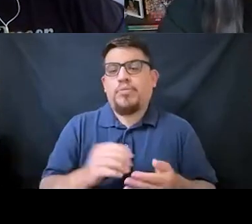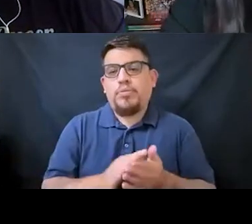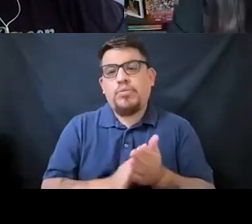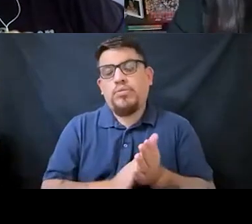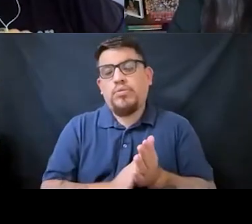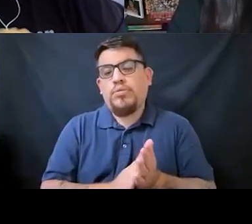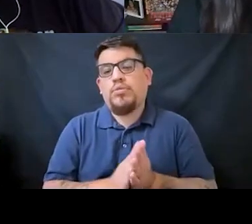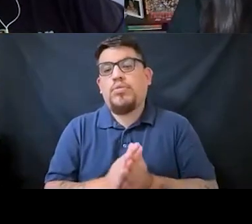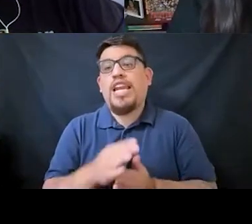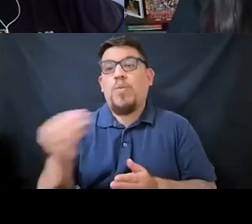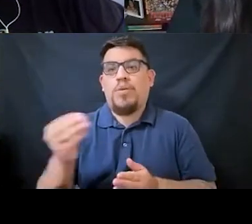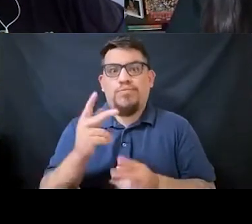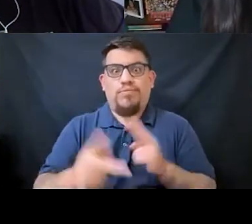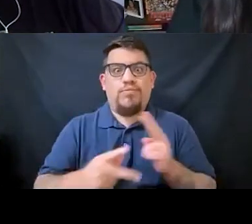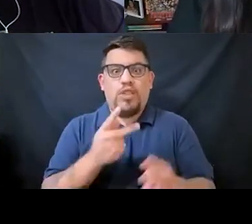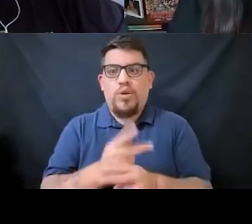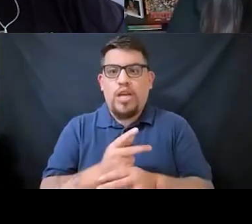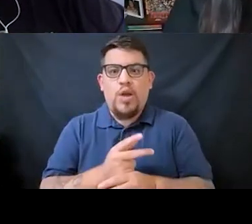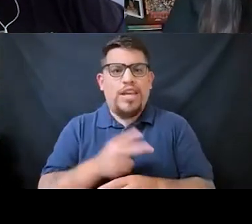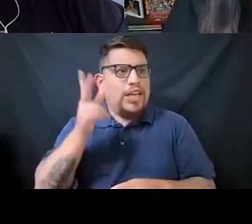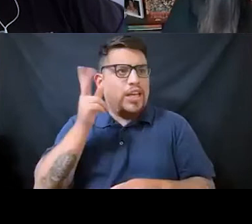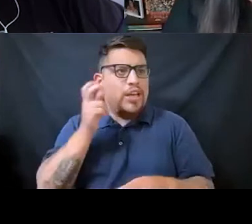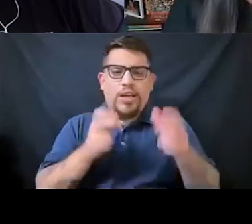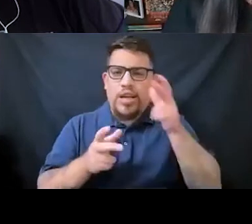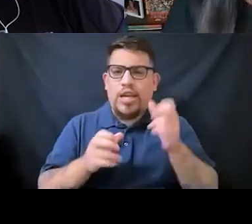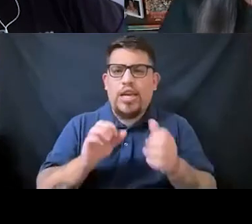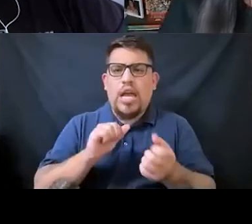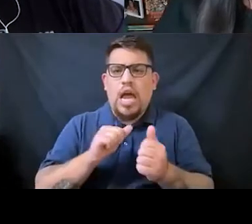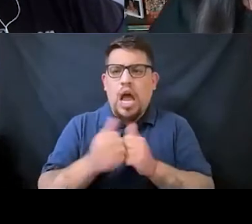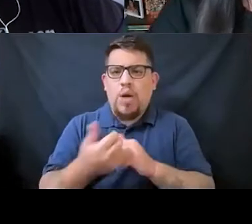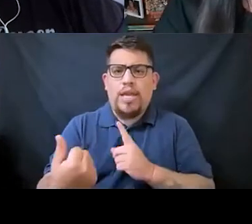And what are you hearing from people about how it's hitting them?